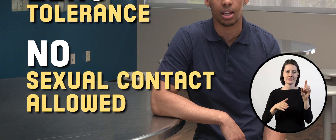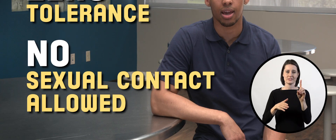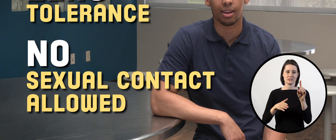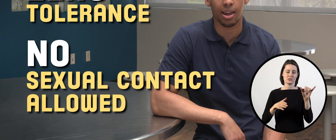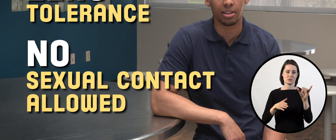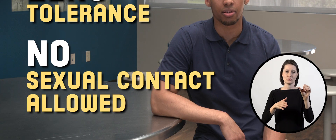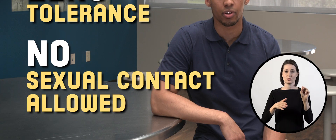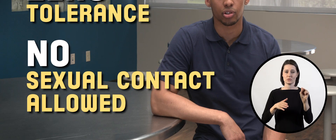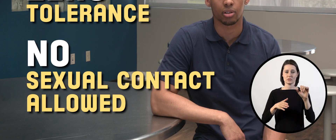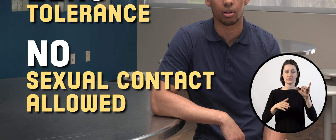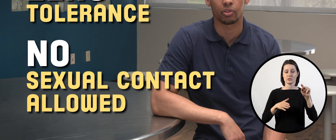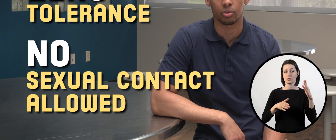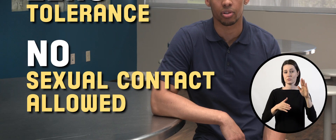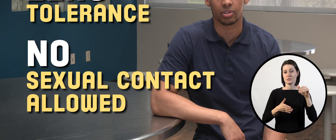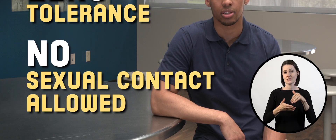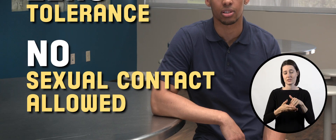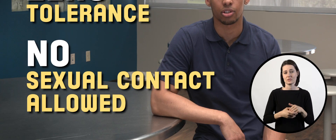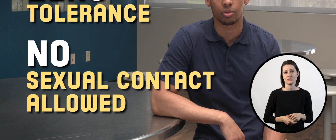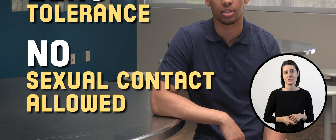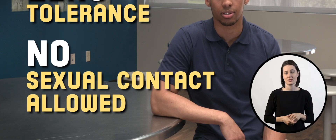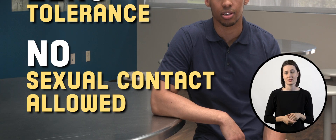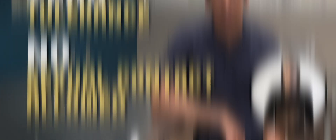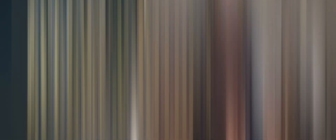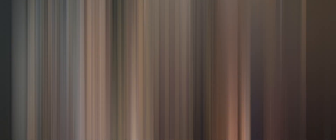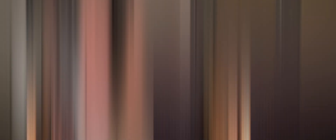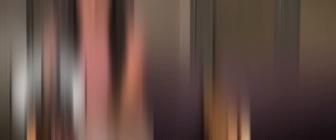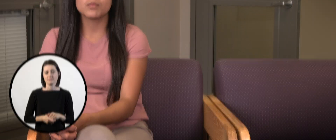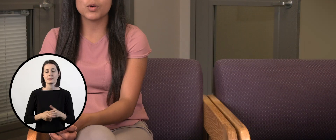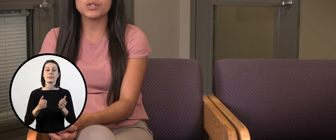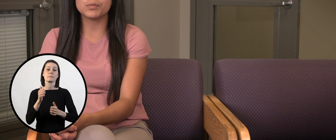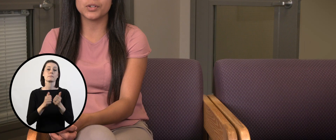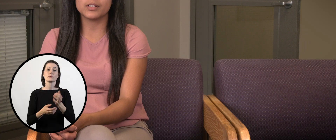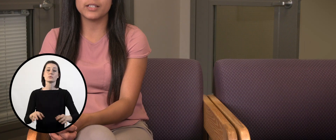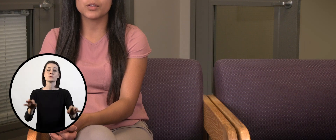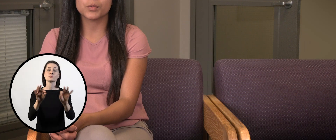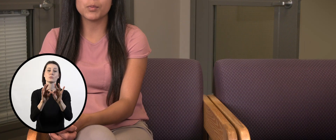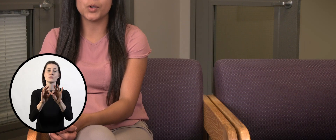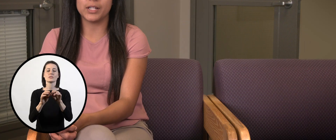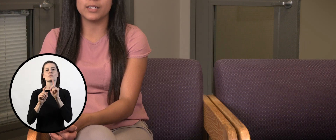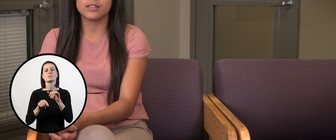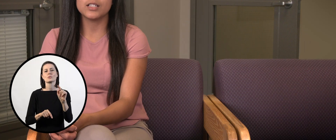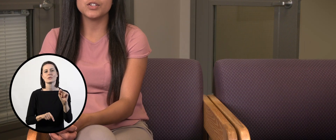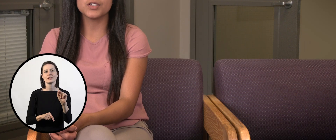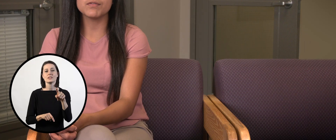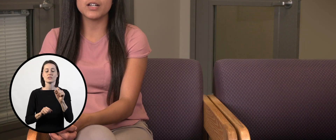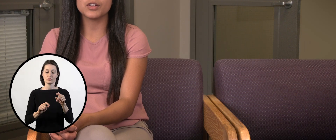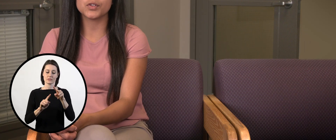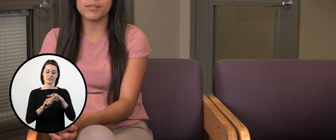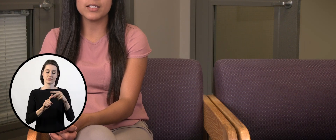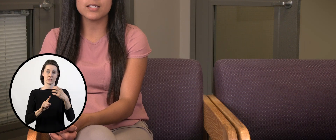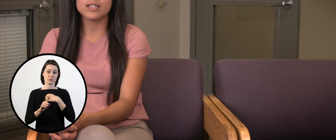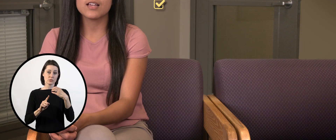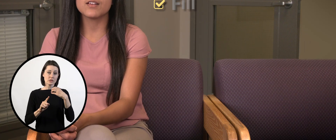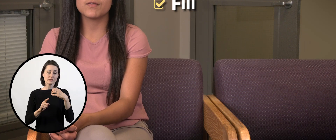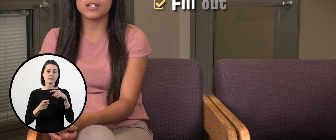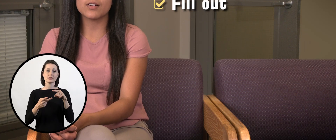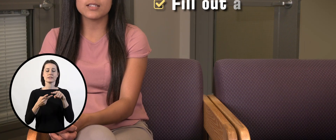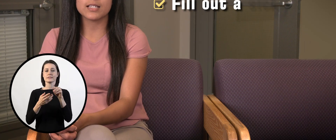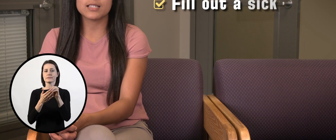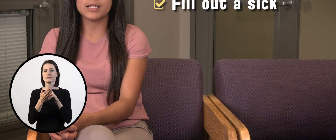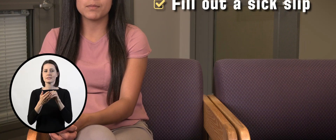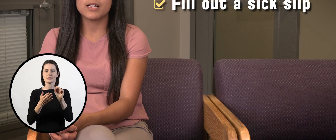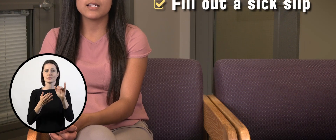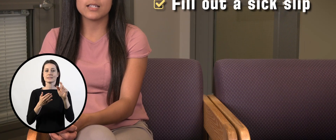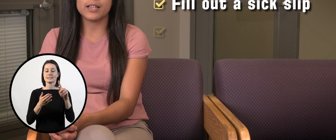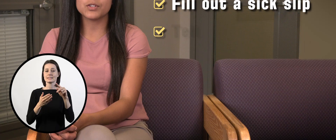allowed at any division of Youth Services Youth Center. Most importantly, report it. You can file a grievance, fill out a